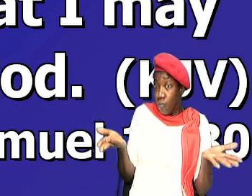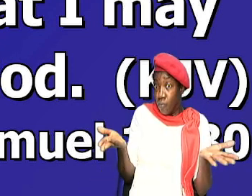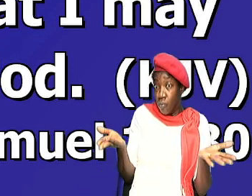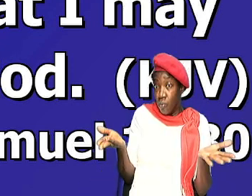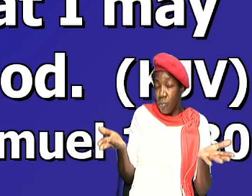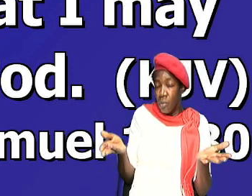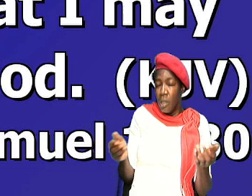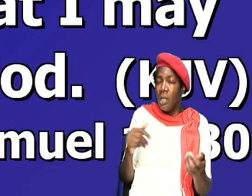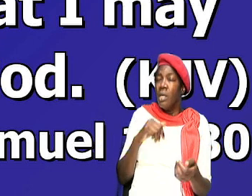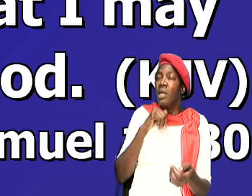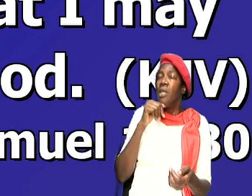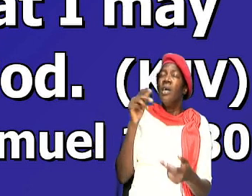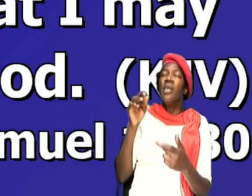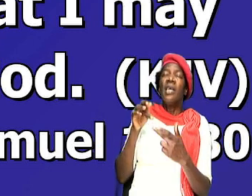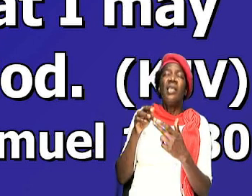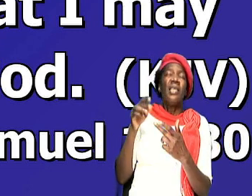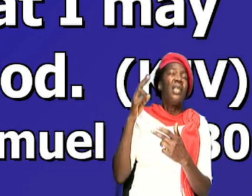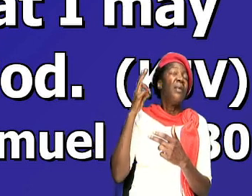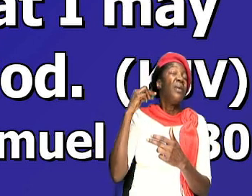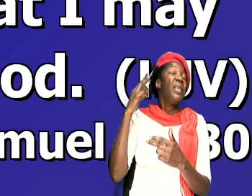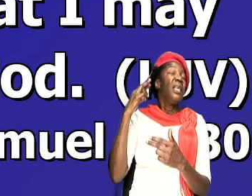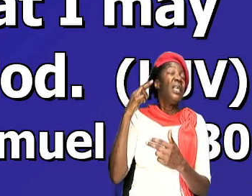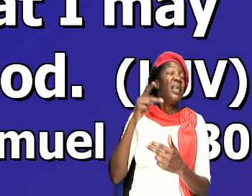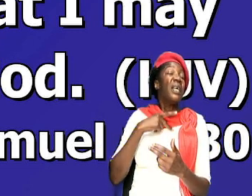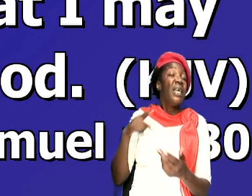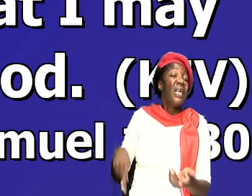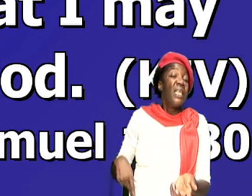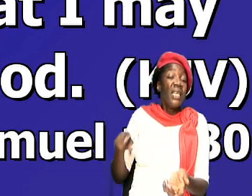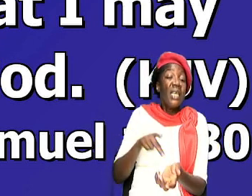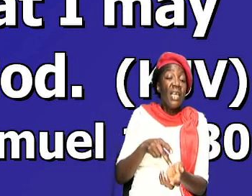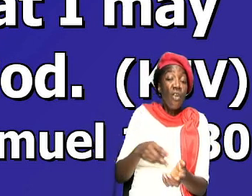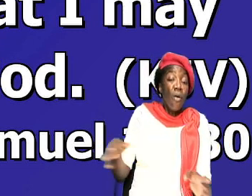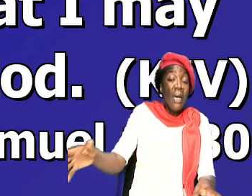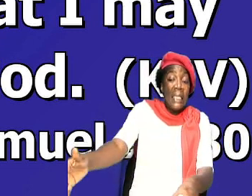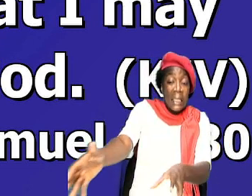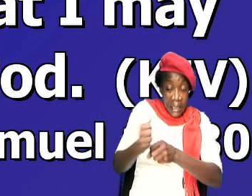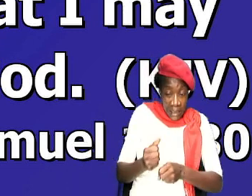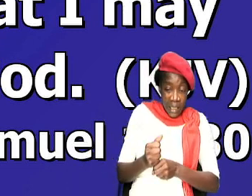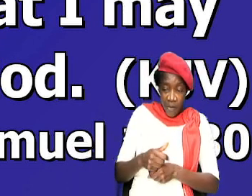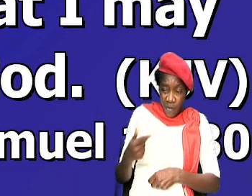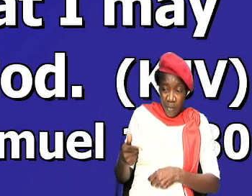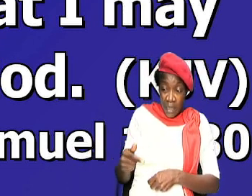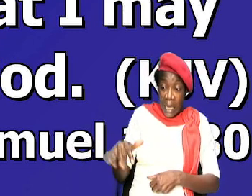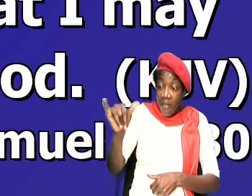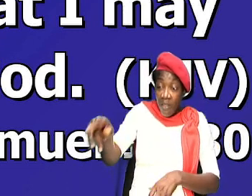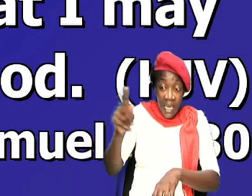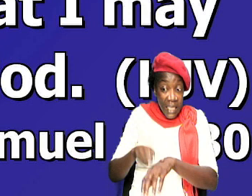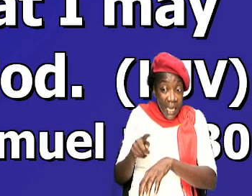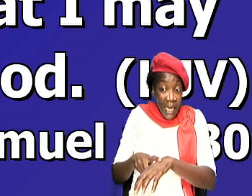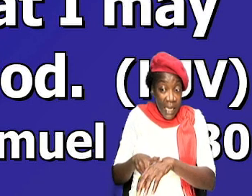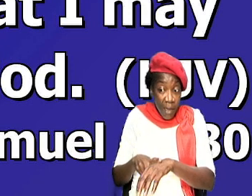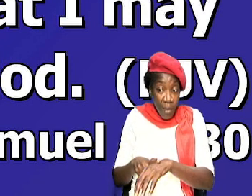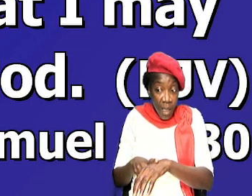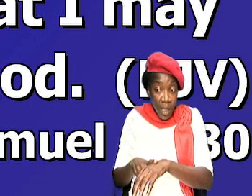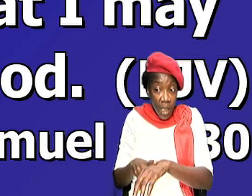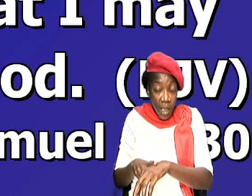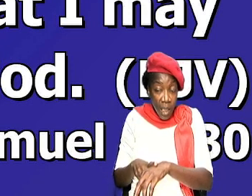It was not until he heard that the kingdom would be rent from him, that is the time he acknowledged.